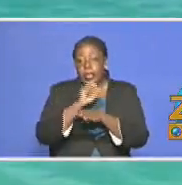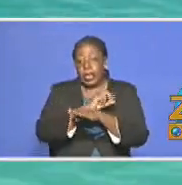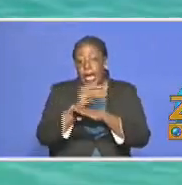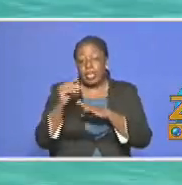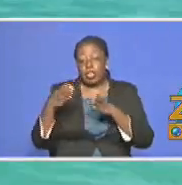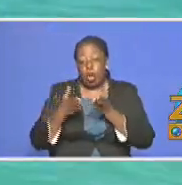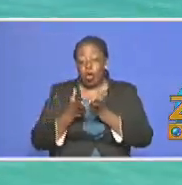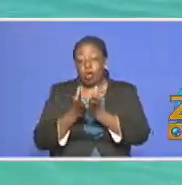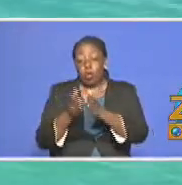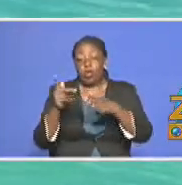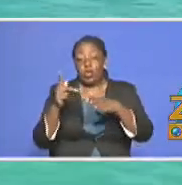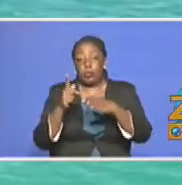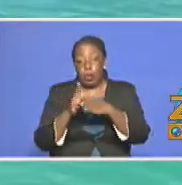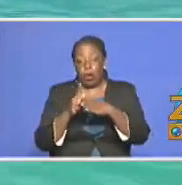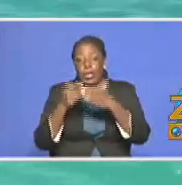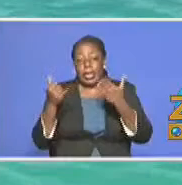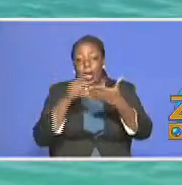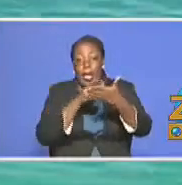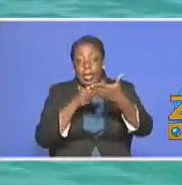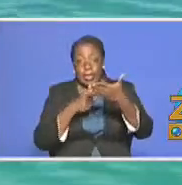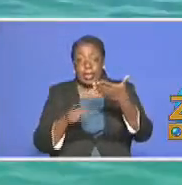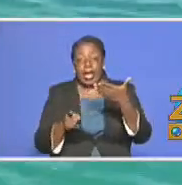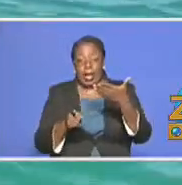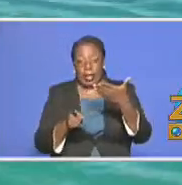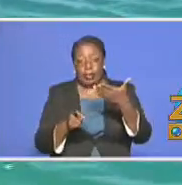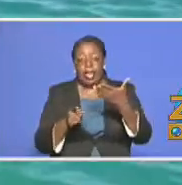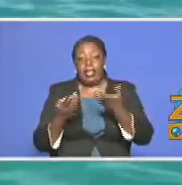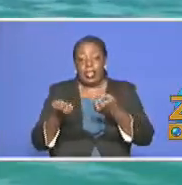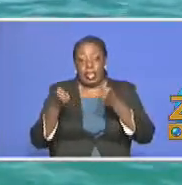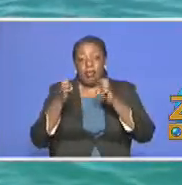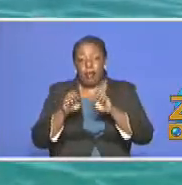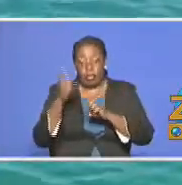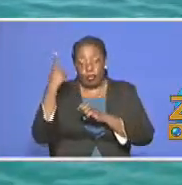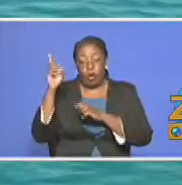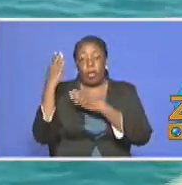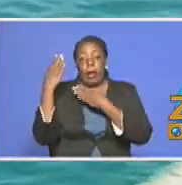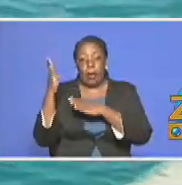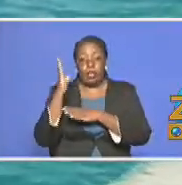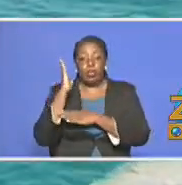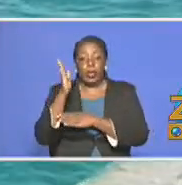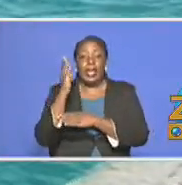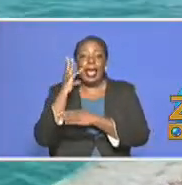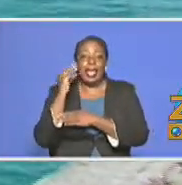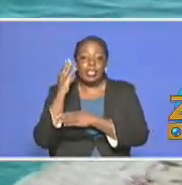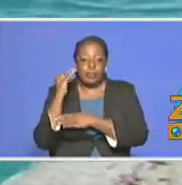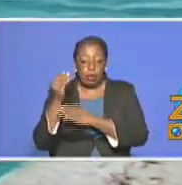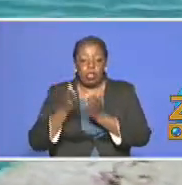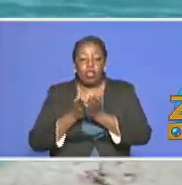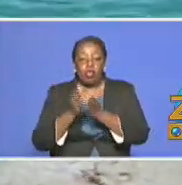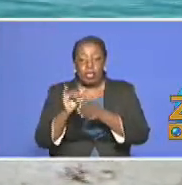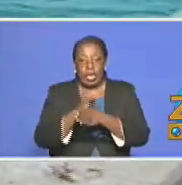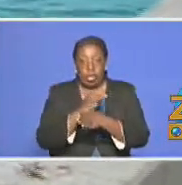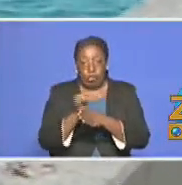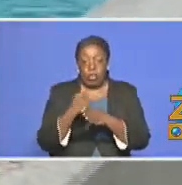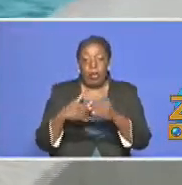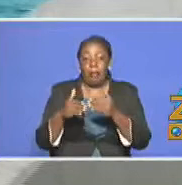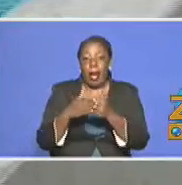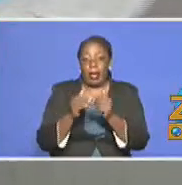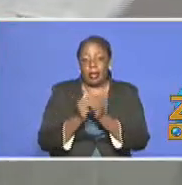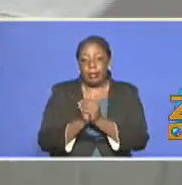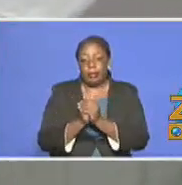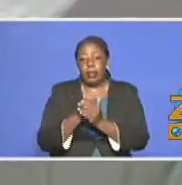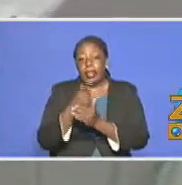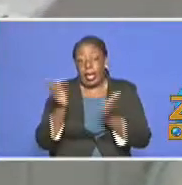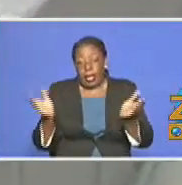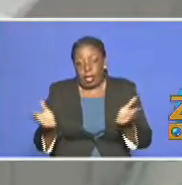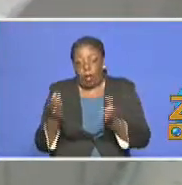CEO Mike Moore outlined the economic benefits the Bahamas will experience as the cruise industry rebounds. He encourages